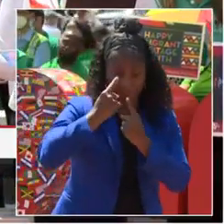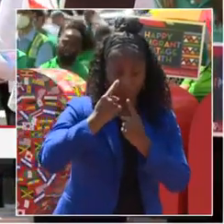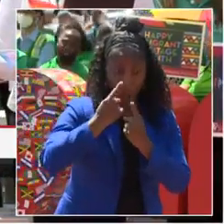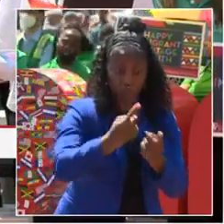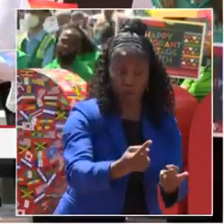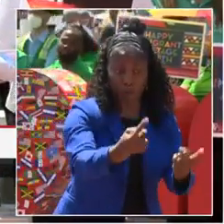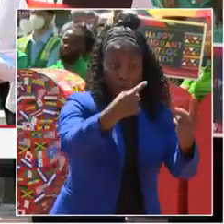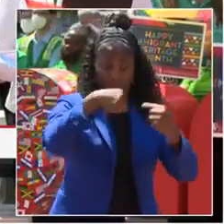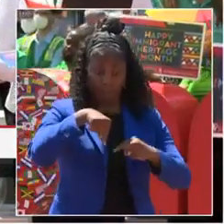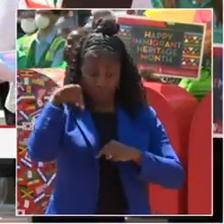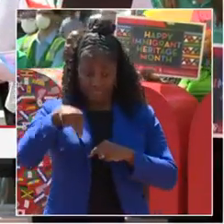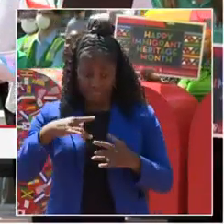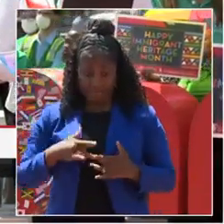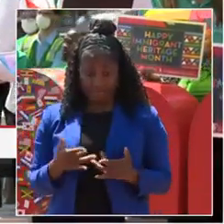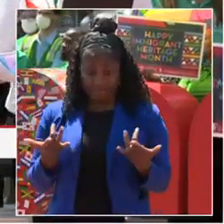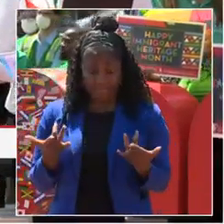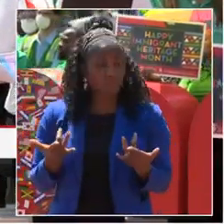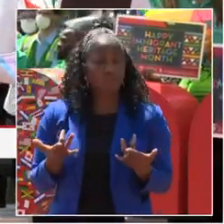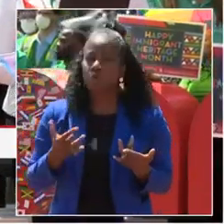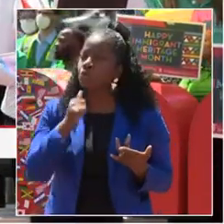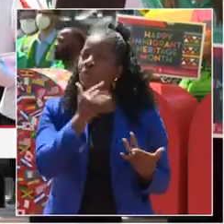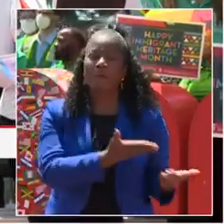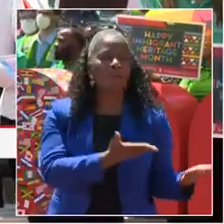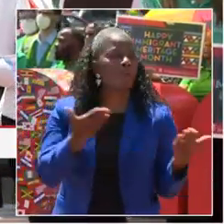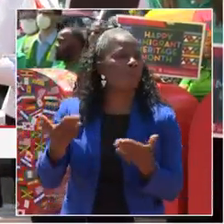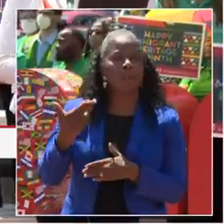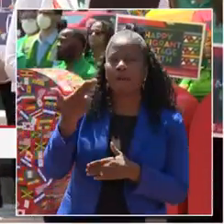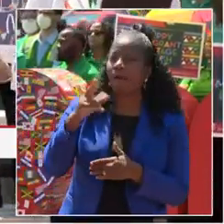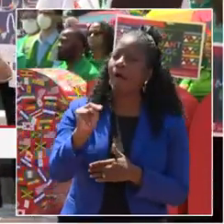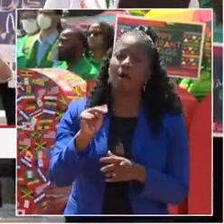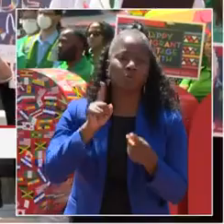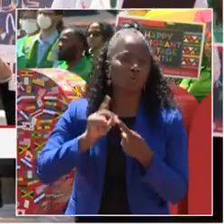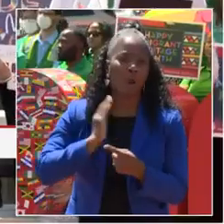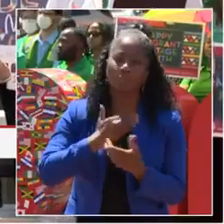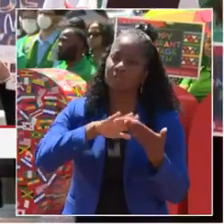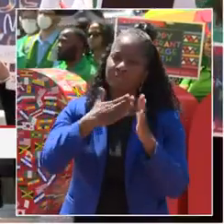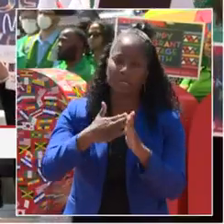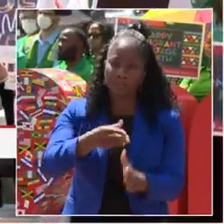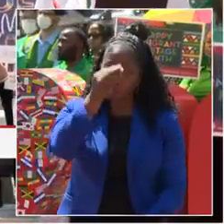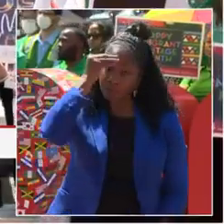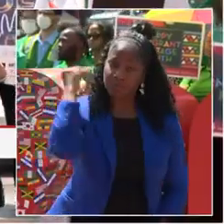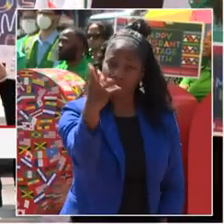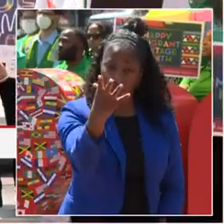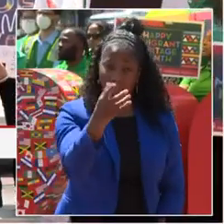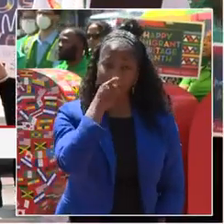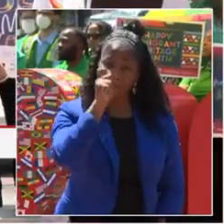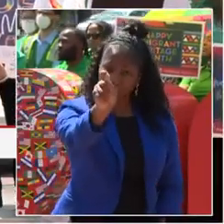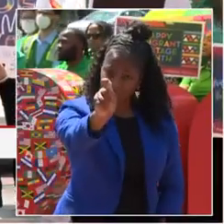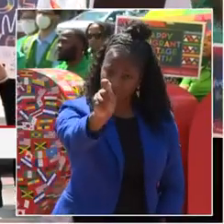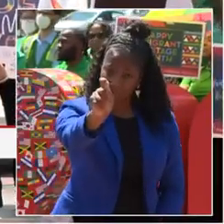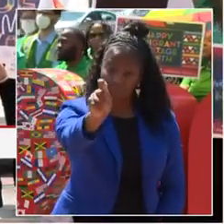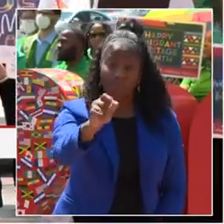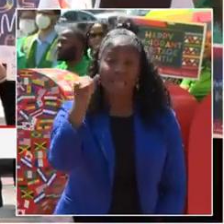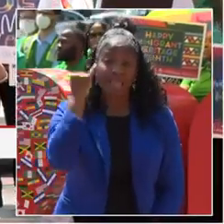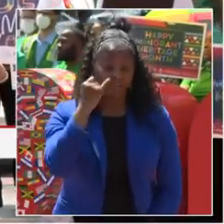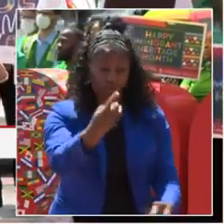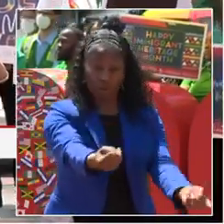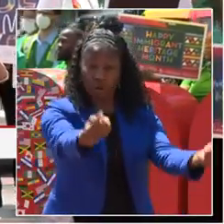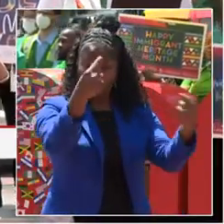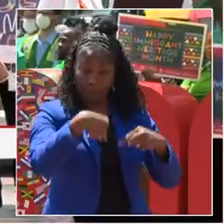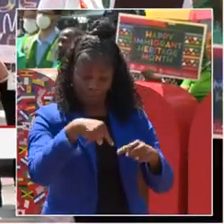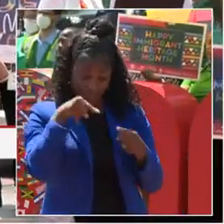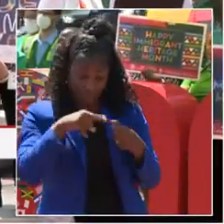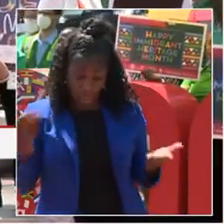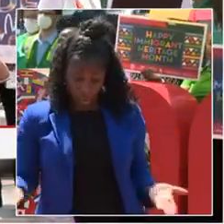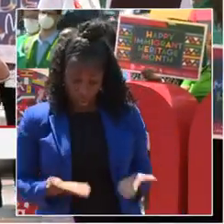think to bring firearms into our city. I'll say that again. If you're coming to enjoy